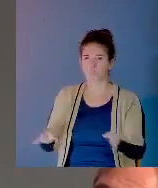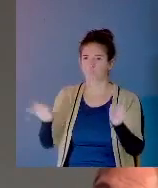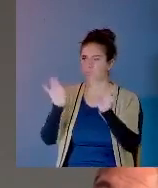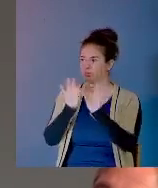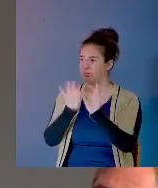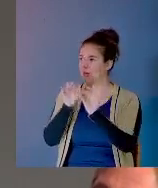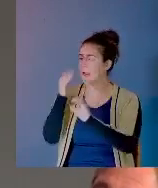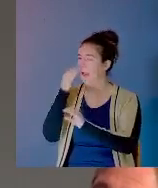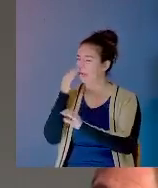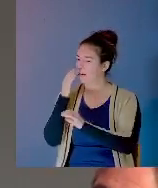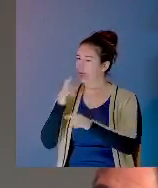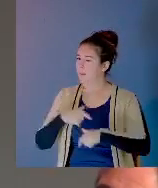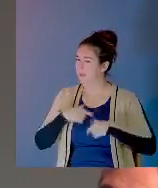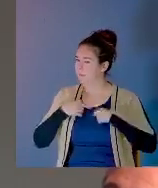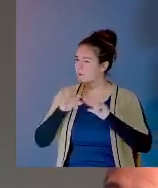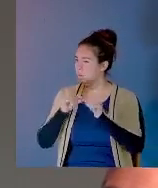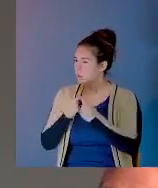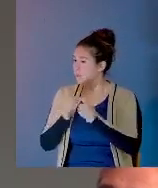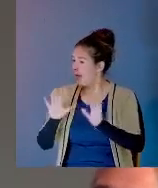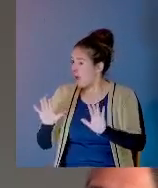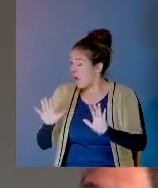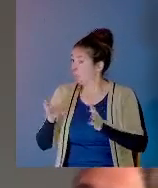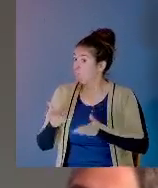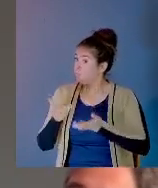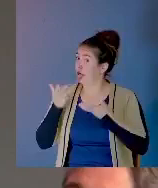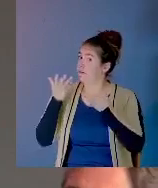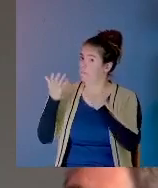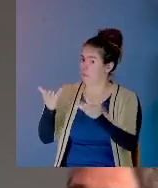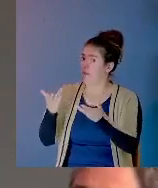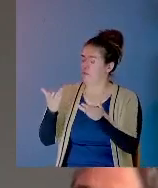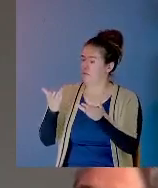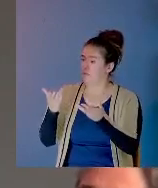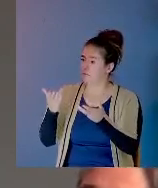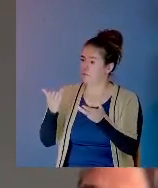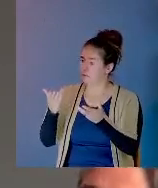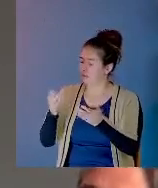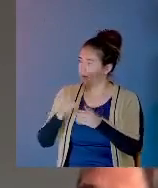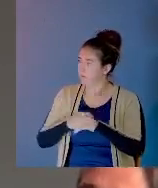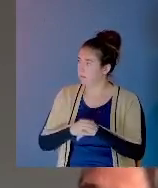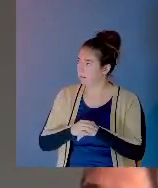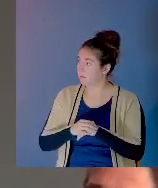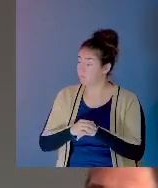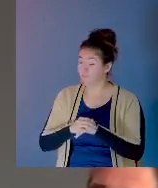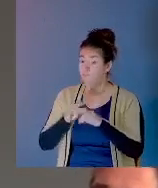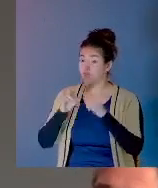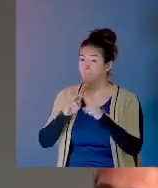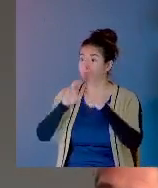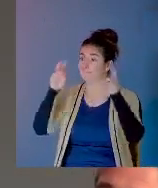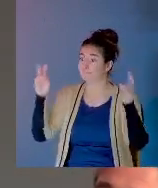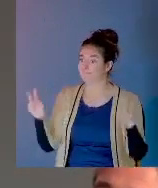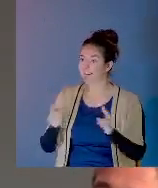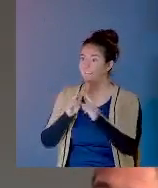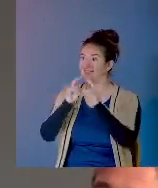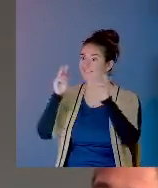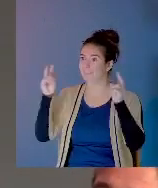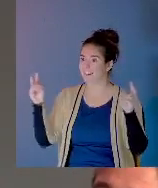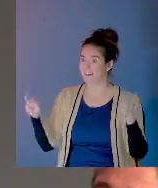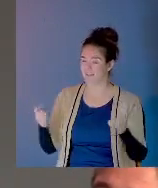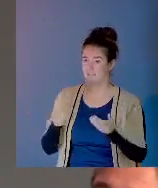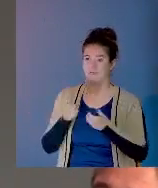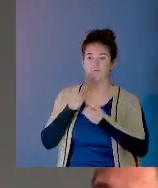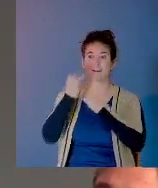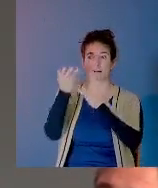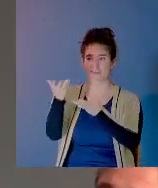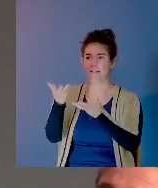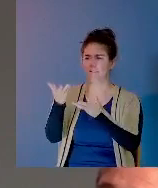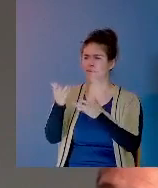groups, and I would really recommend those very, very highly. I mean, Sunday mornings are great,